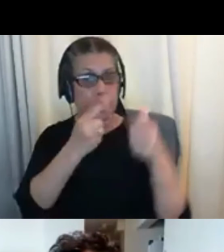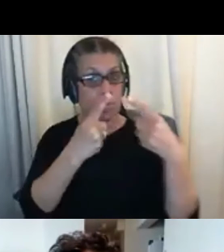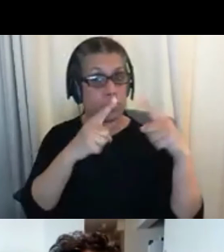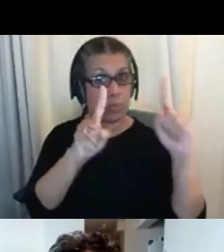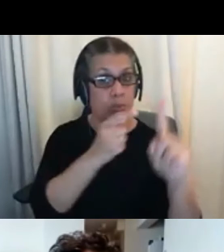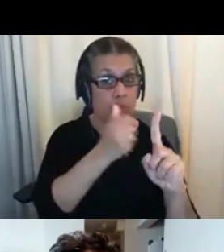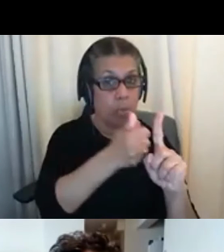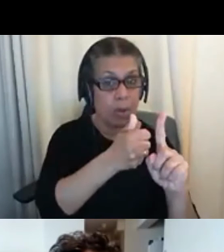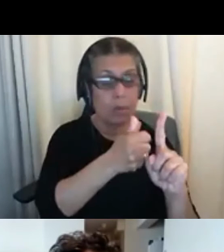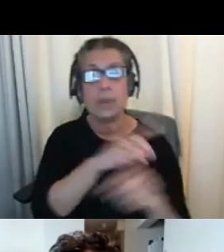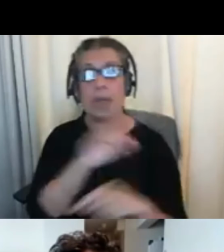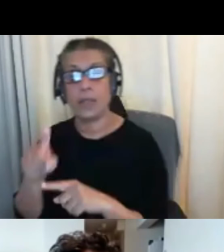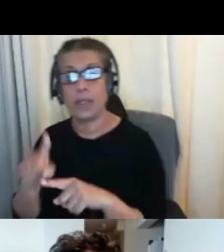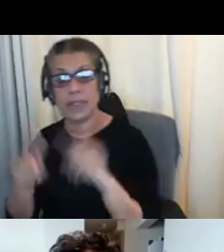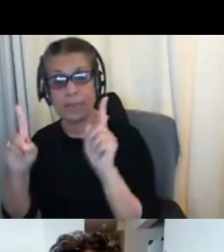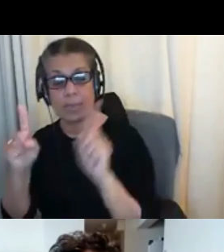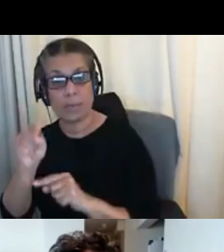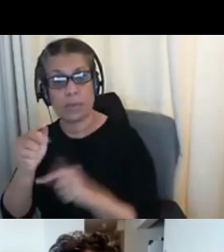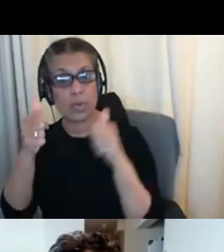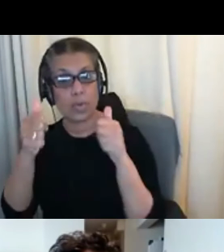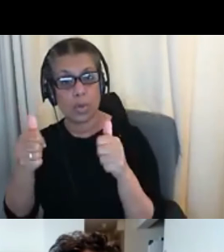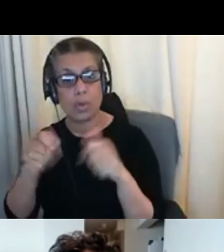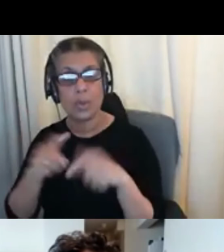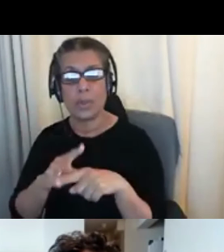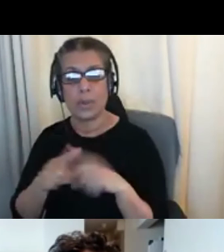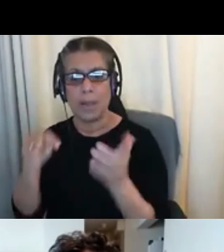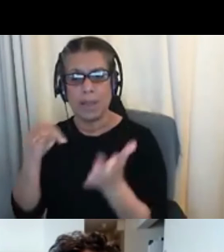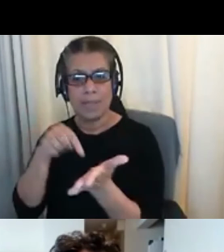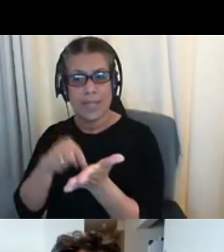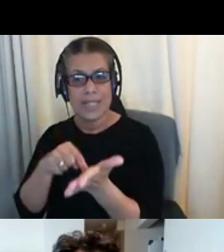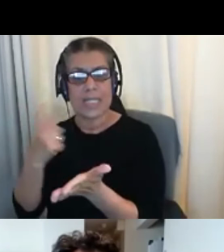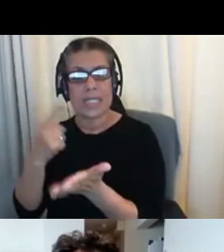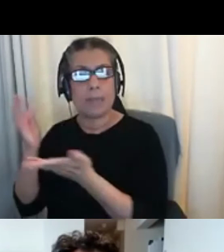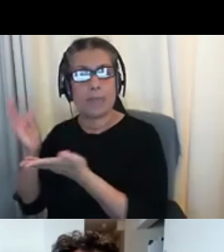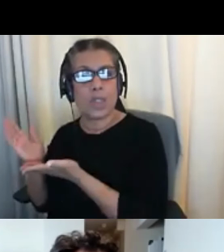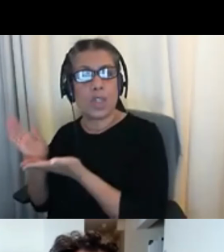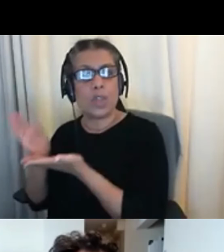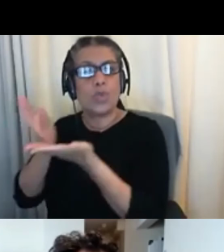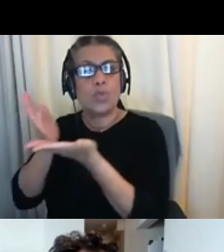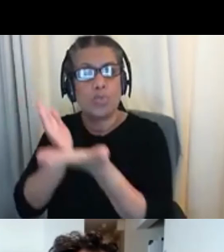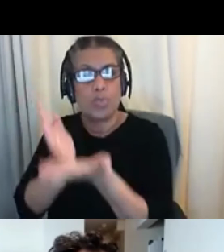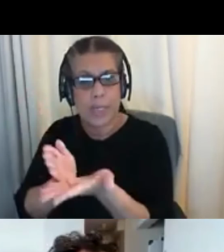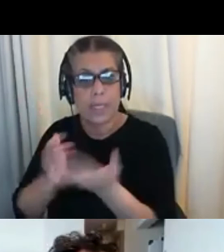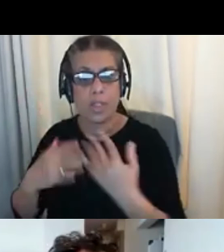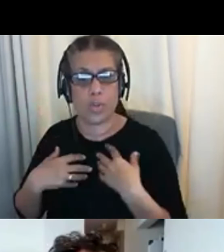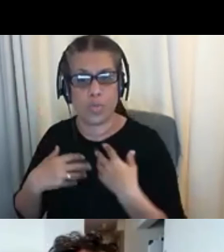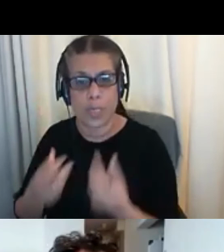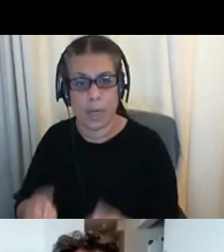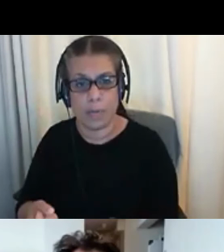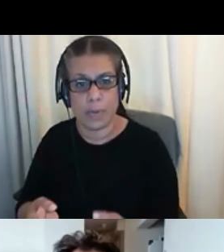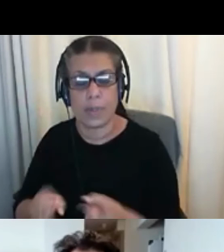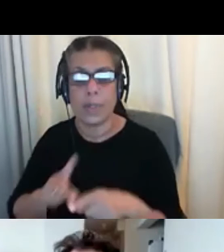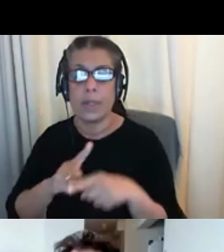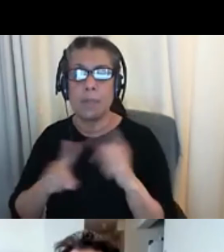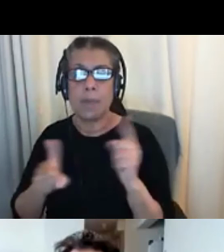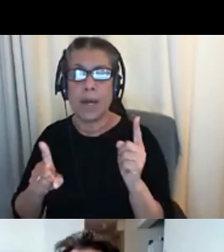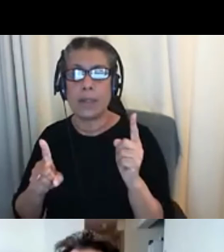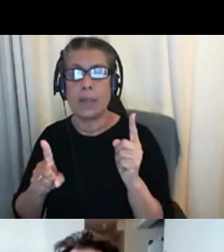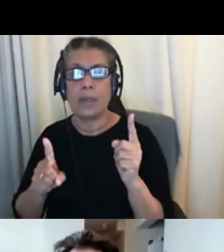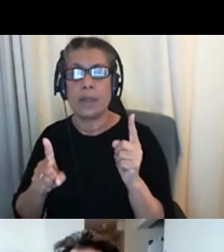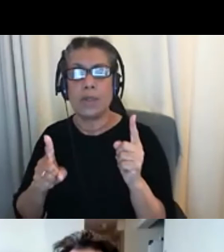slightly different constructs, because obviously recovery capital is something you bring to your recovery, whereas a recovery score is more of an outcome measure.